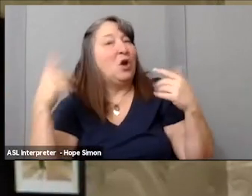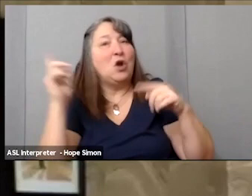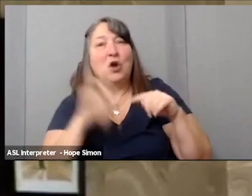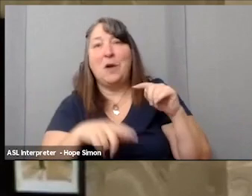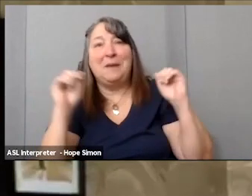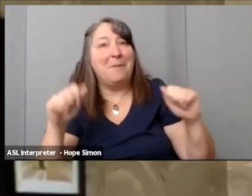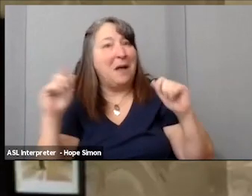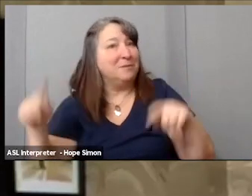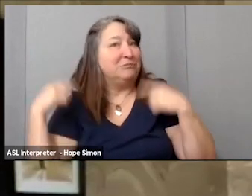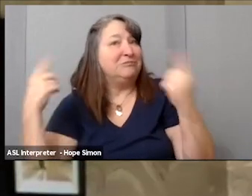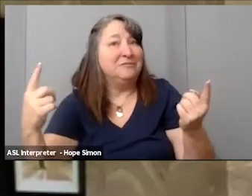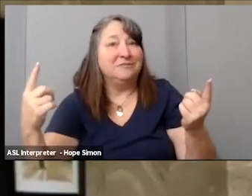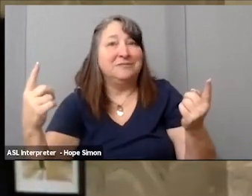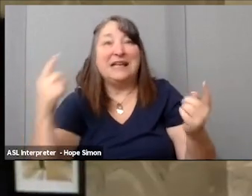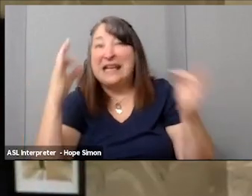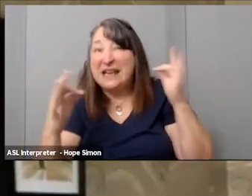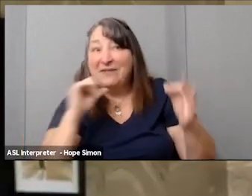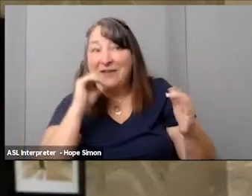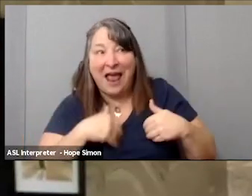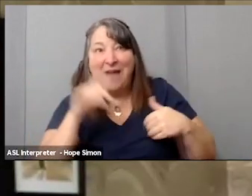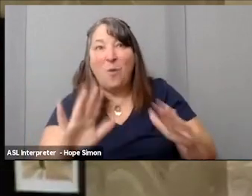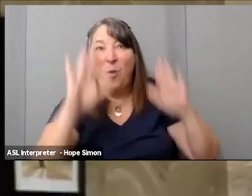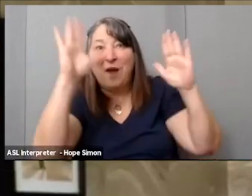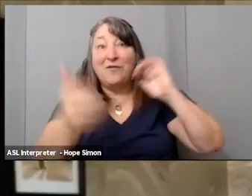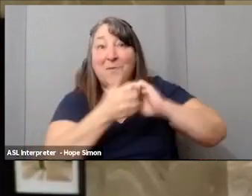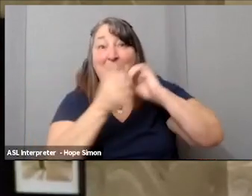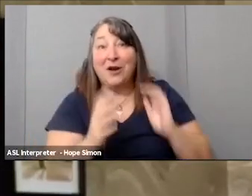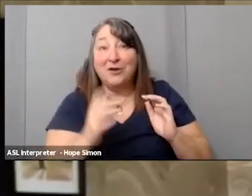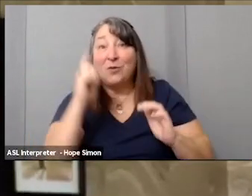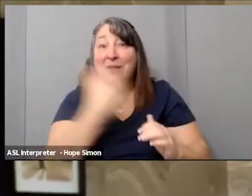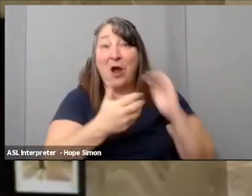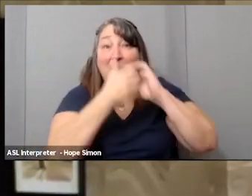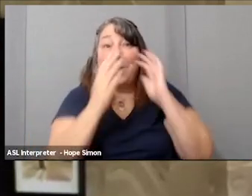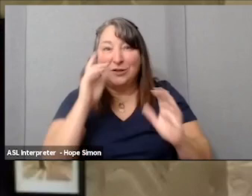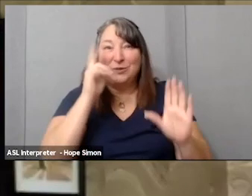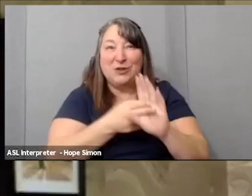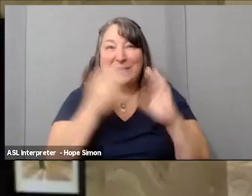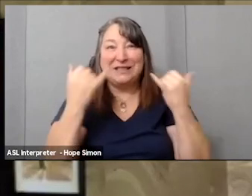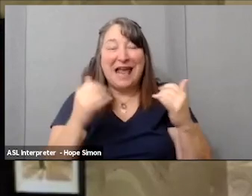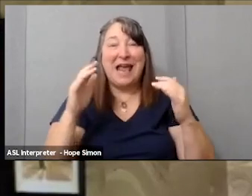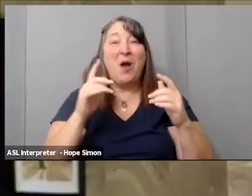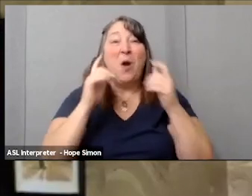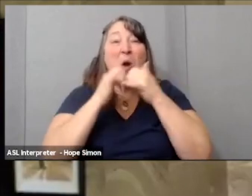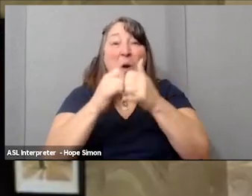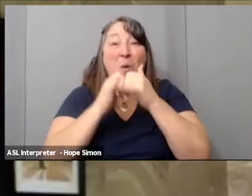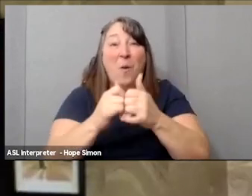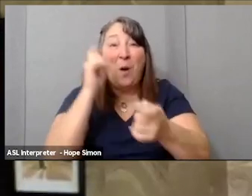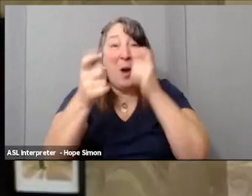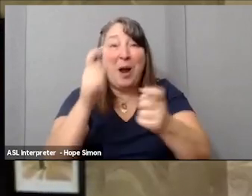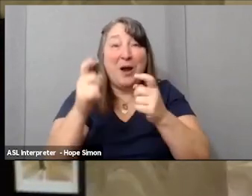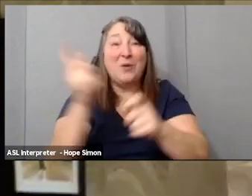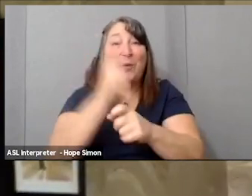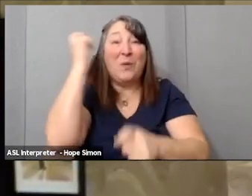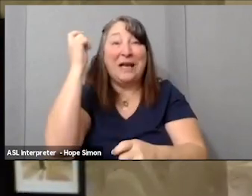years without amazing partners, and I'm honored to be joined by one of them today, award-winning writer, director, and SCENE alum, Deborah